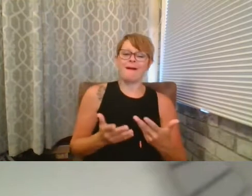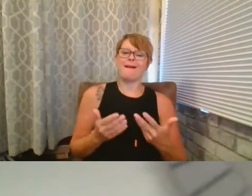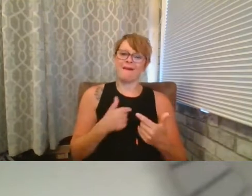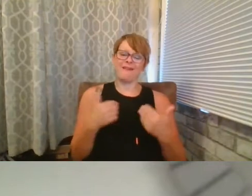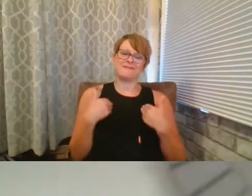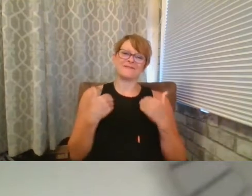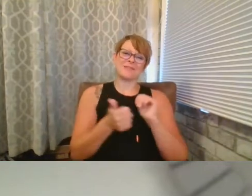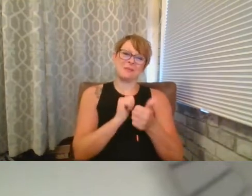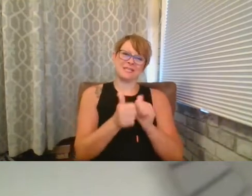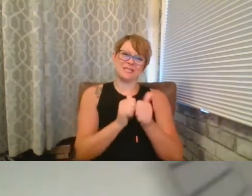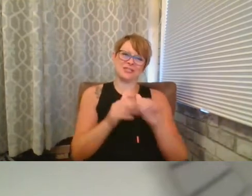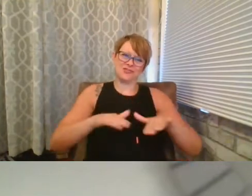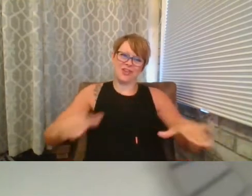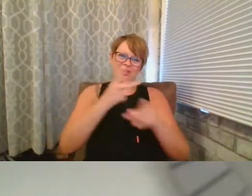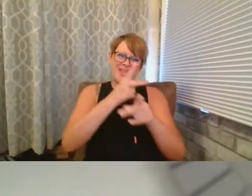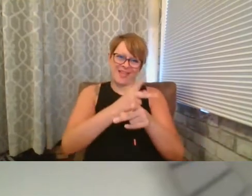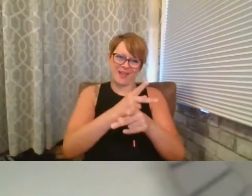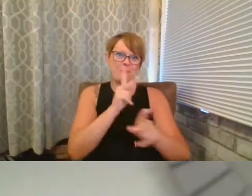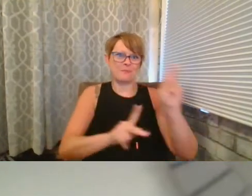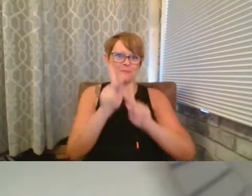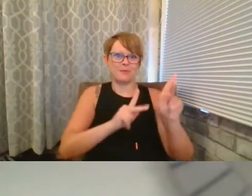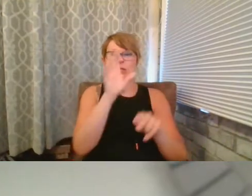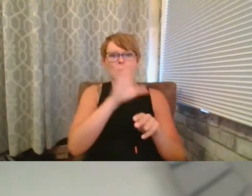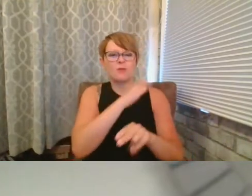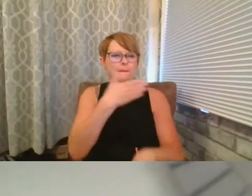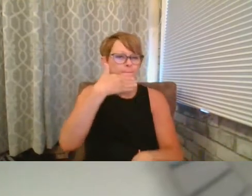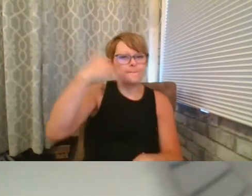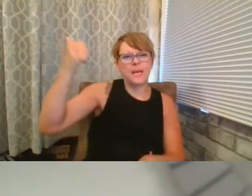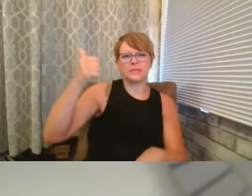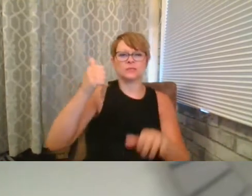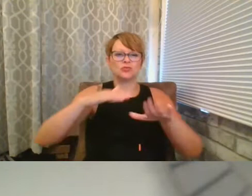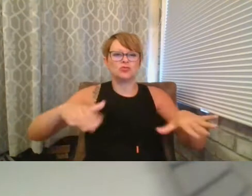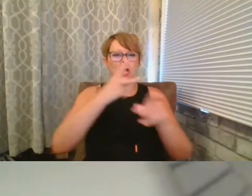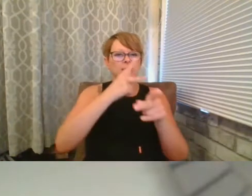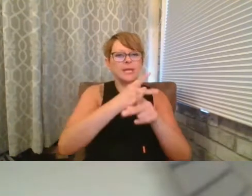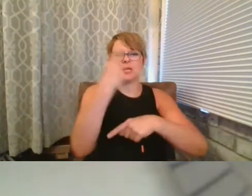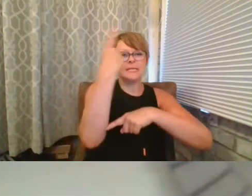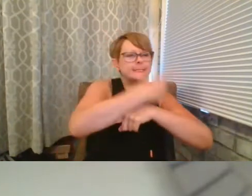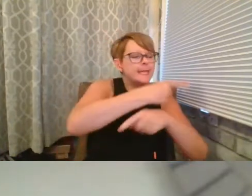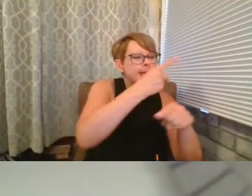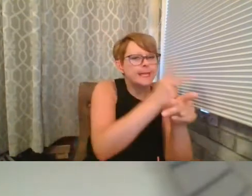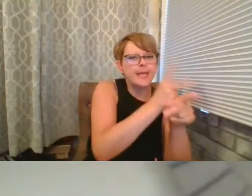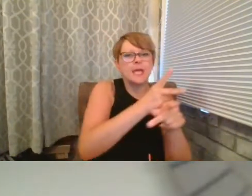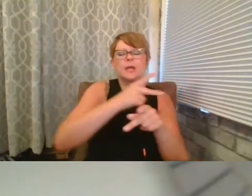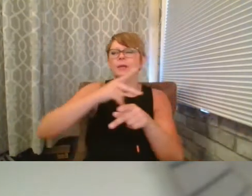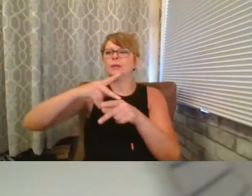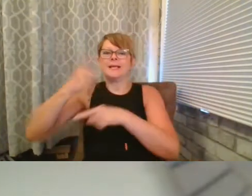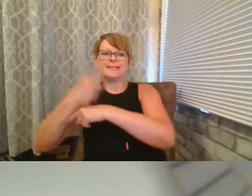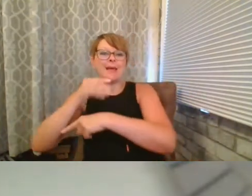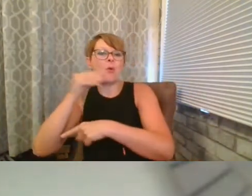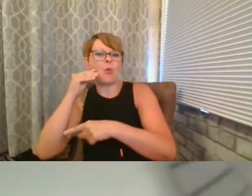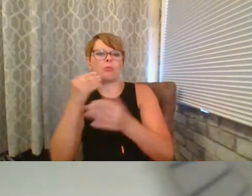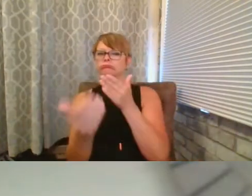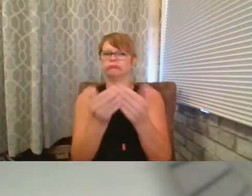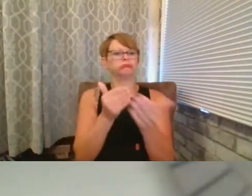as childcare, because people are all looking for the best childcare, even if it's a daycare or a child home. There's not many,